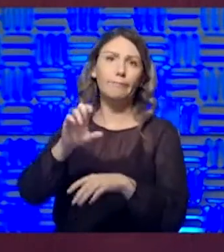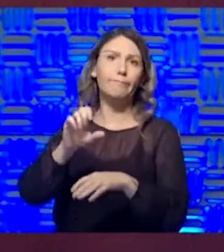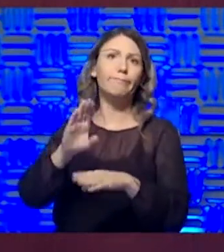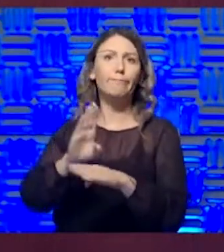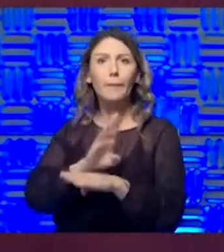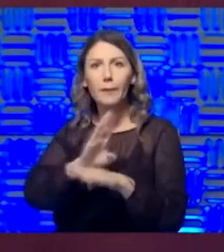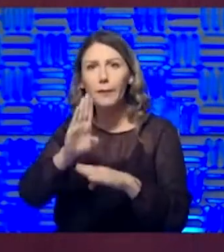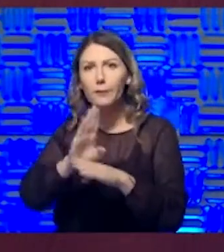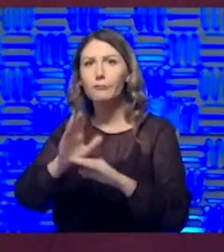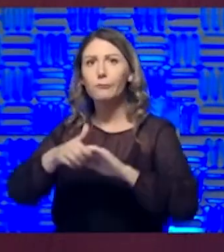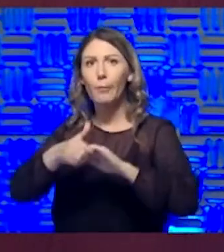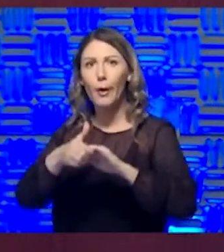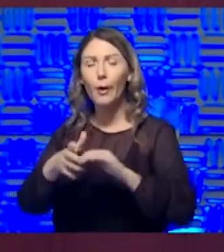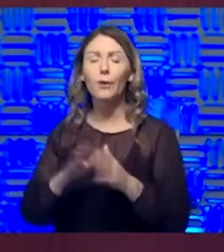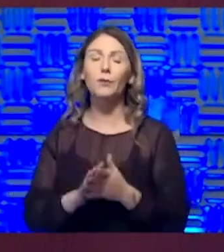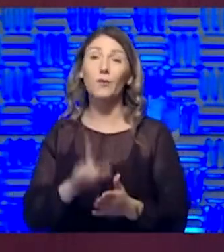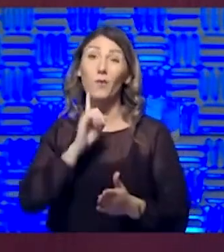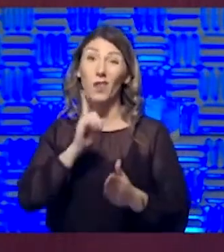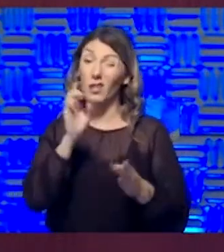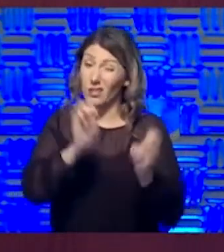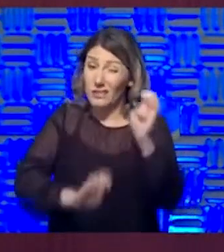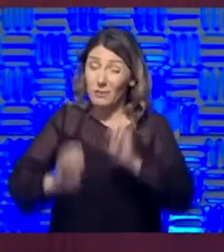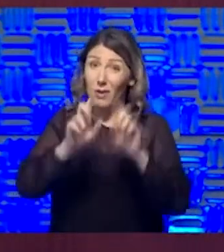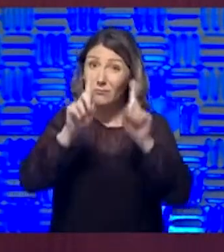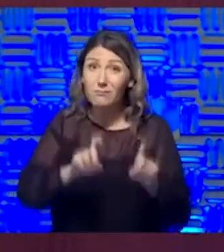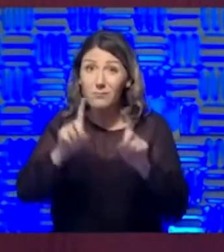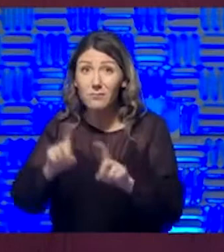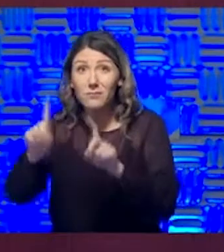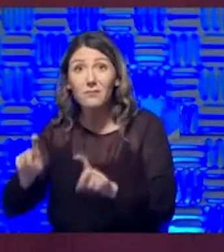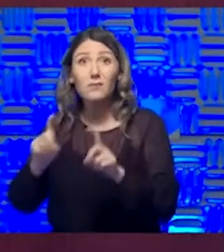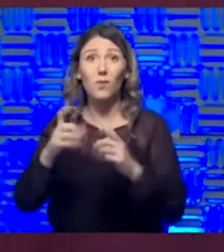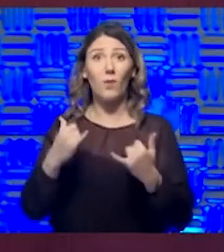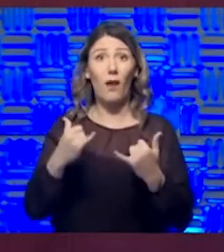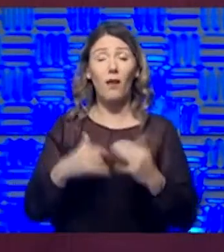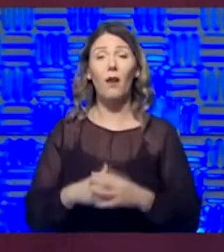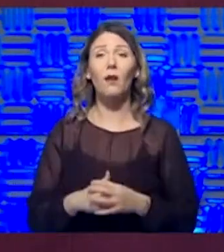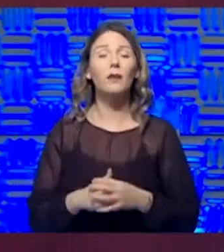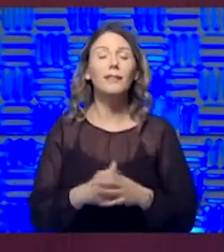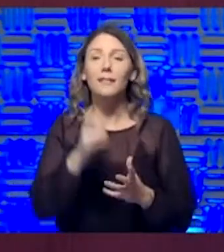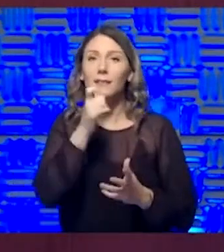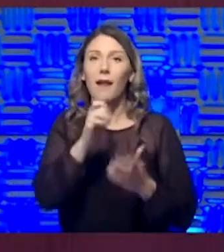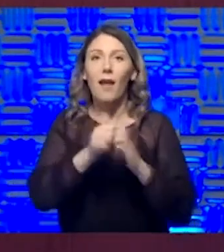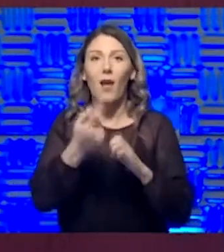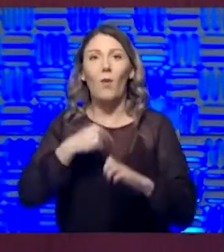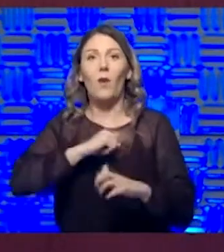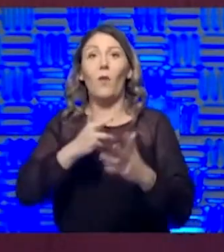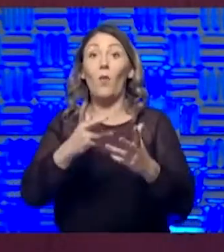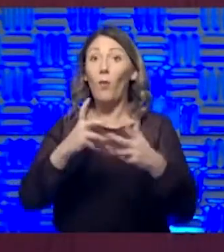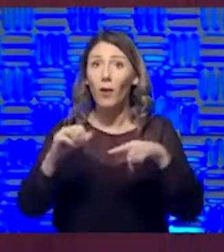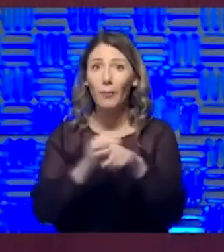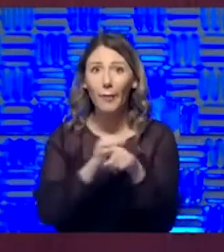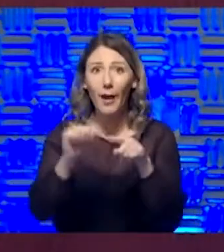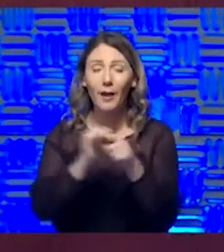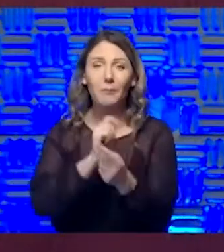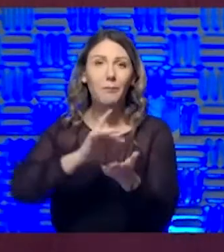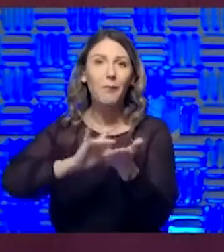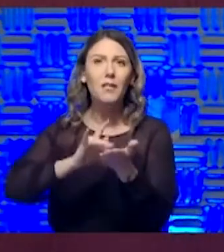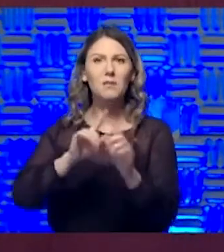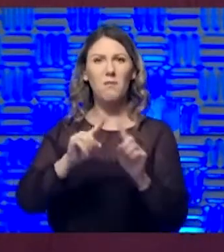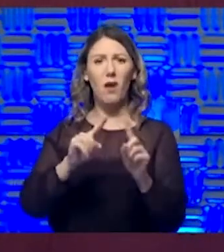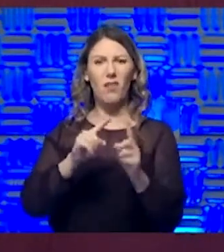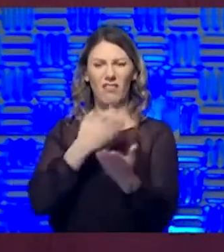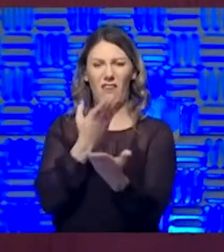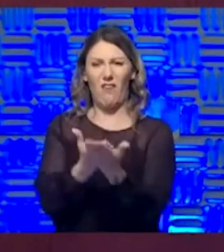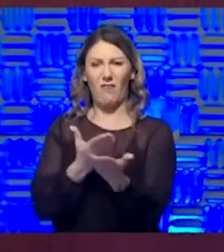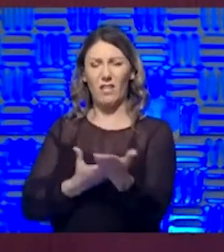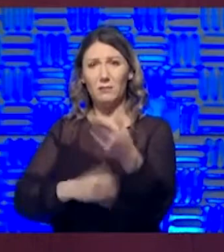really just in the experimental stage, I would say. And it's not the way we like to practice medicine. We like to know what's the evidence